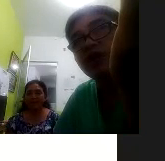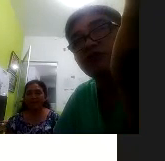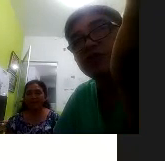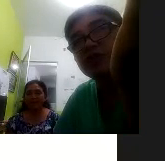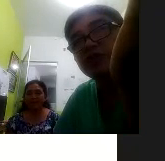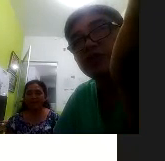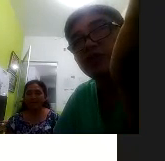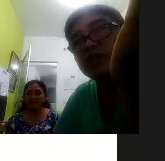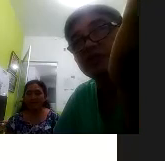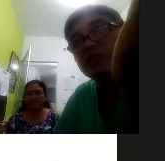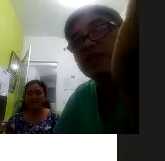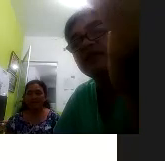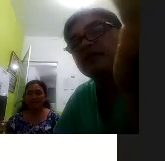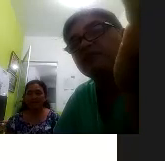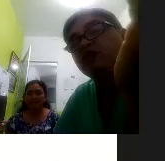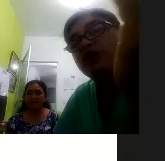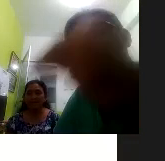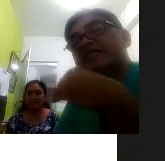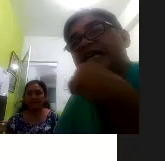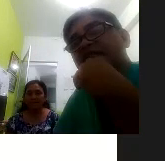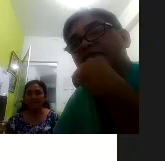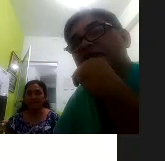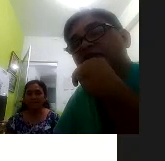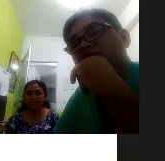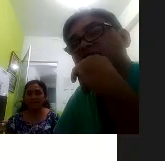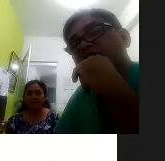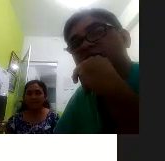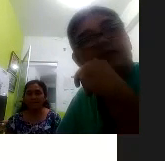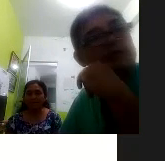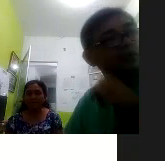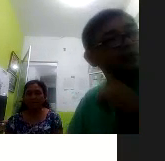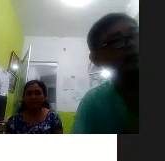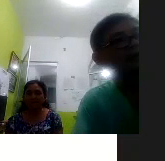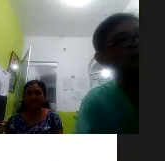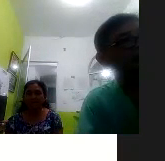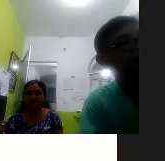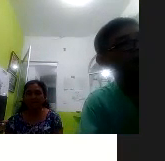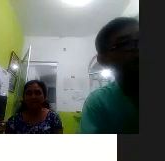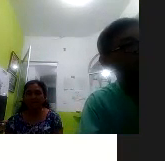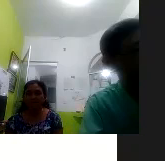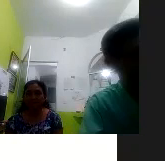It's one of the reason that the midwife are sending patients for us.